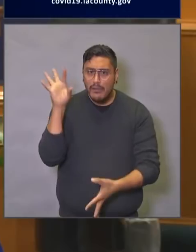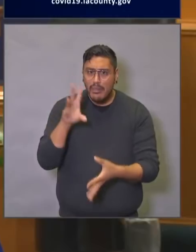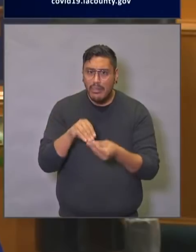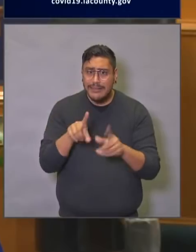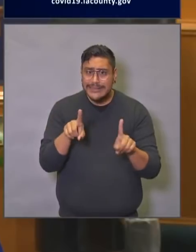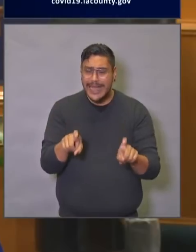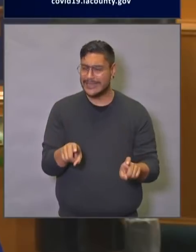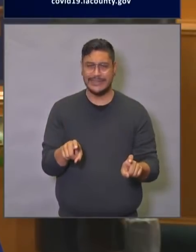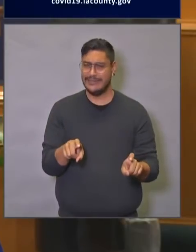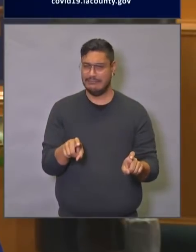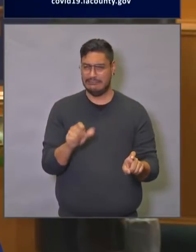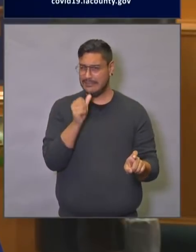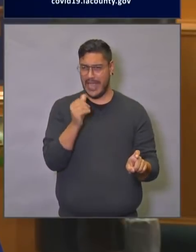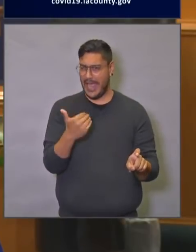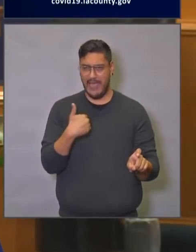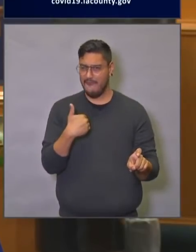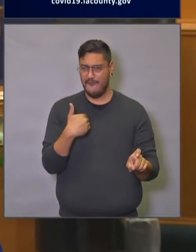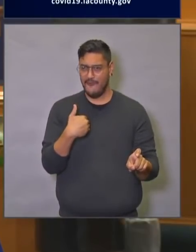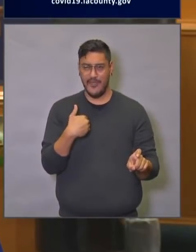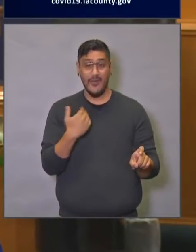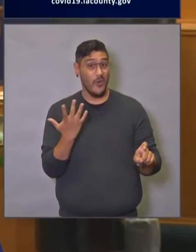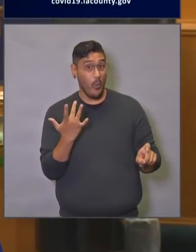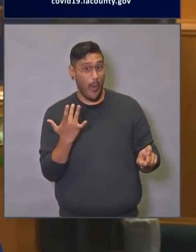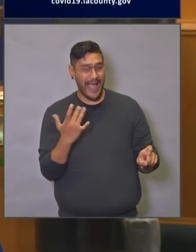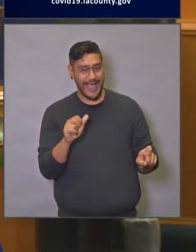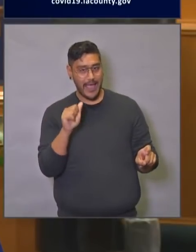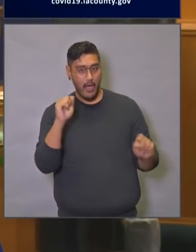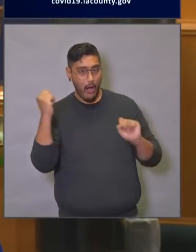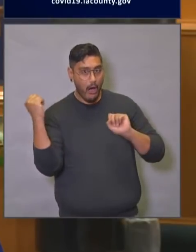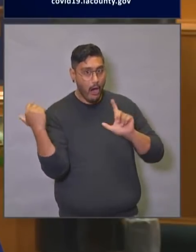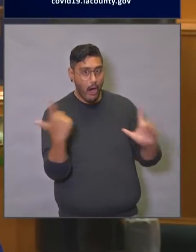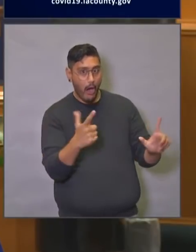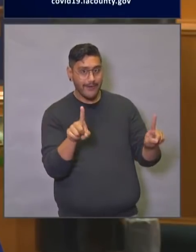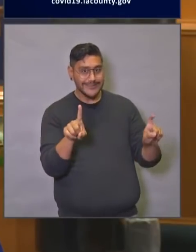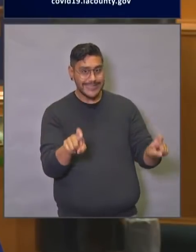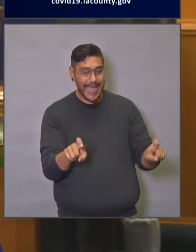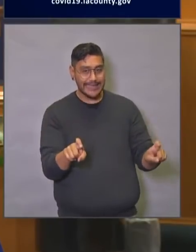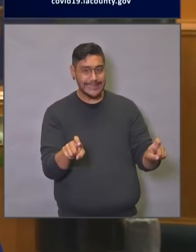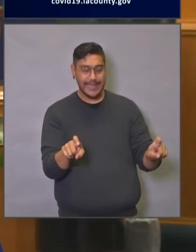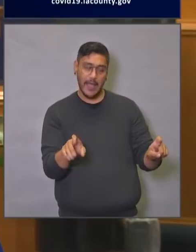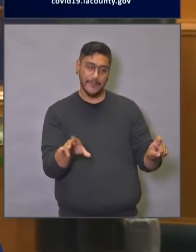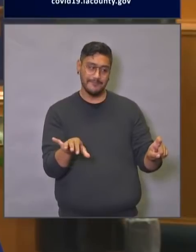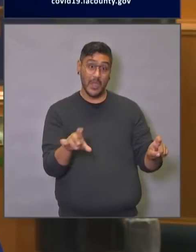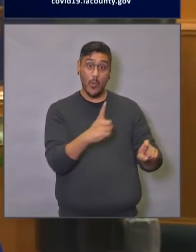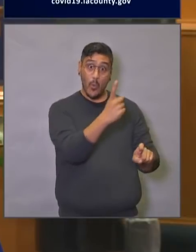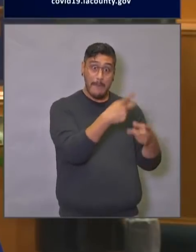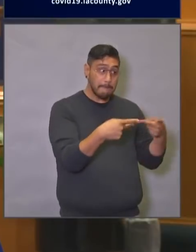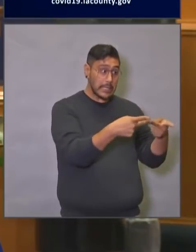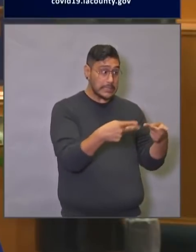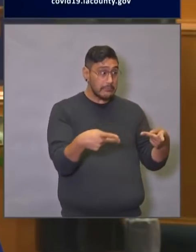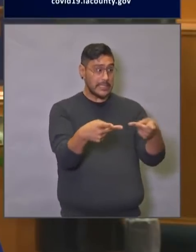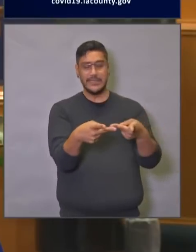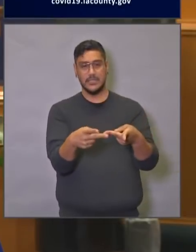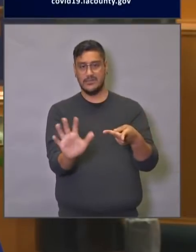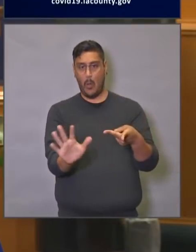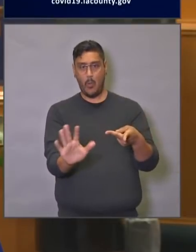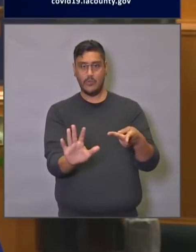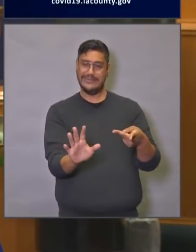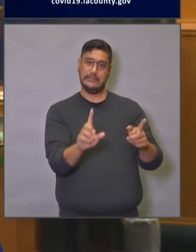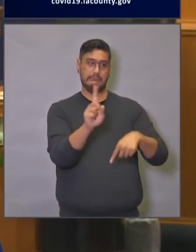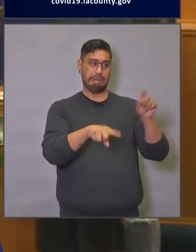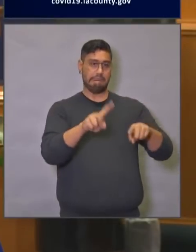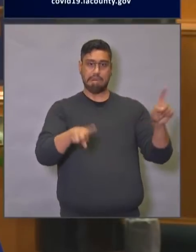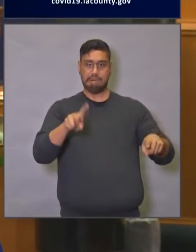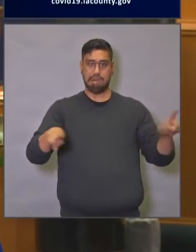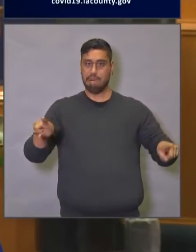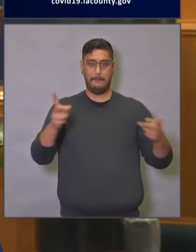tested because they don't all test through a sort of one place. It's not like there's one place where all homeless people are going